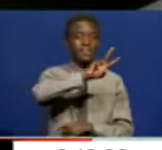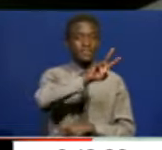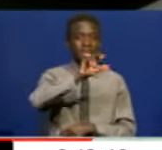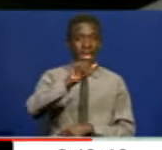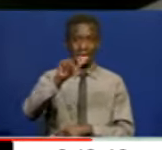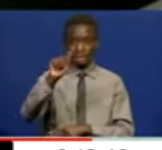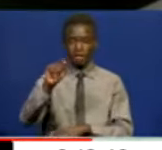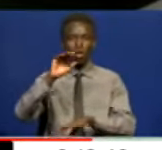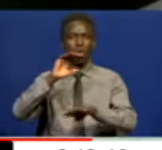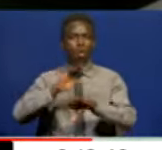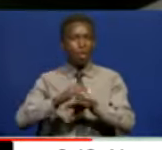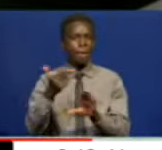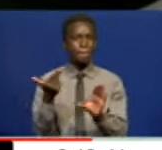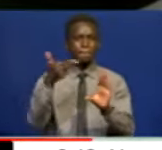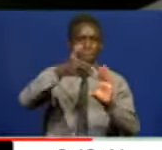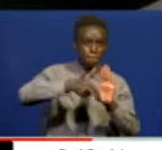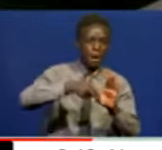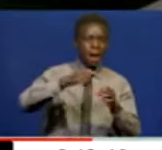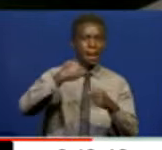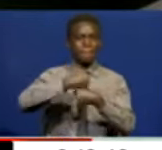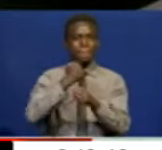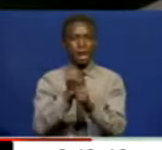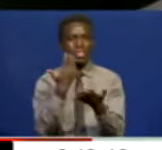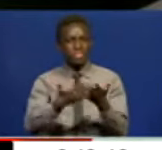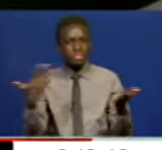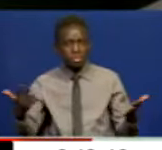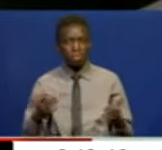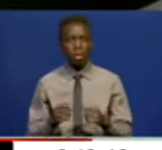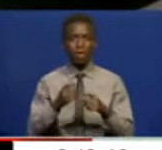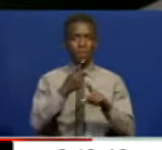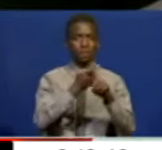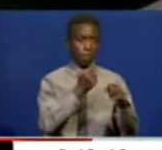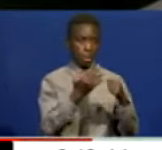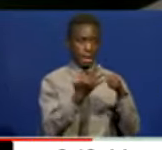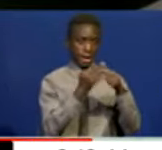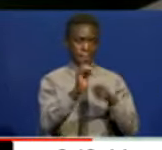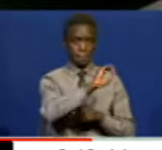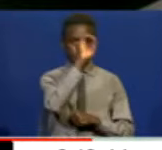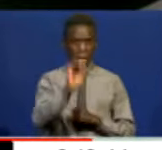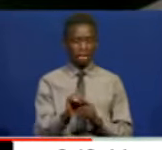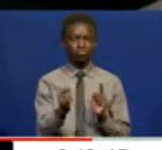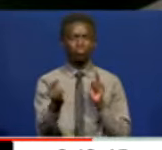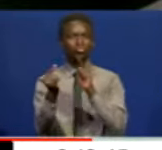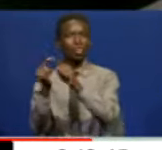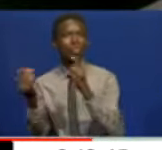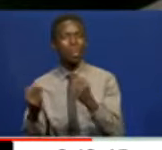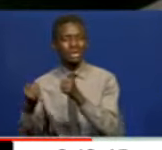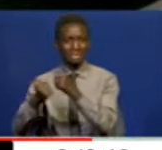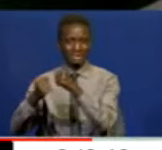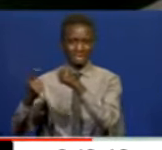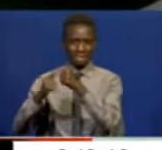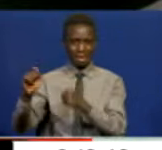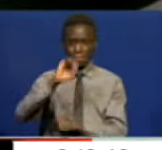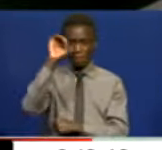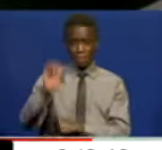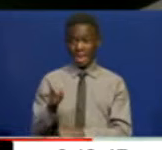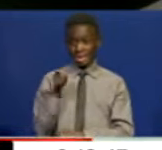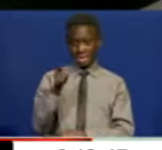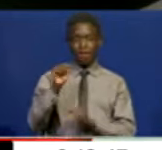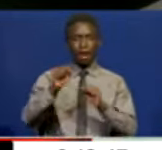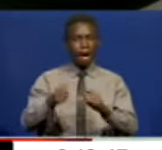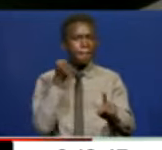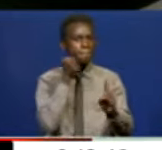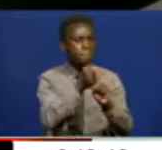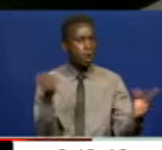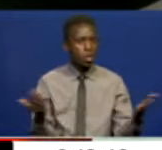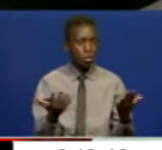petroleum products from 8% to 16%, which is likely to impact the price of goods and services.